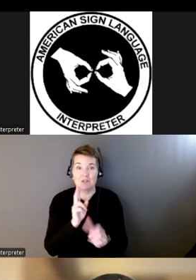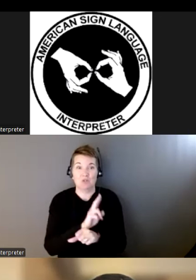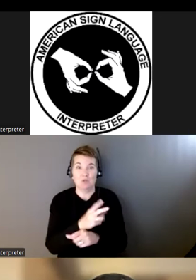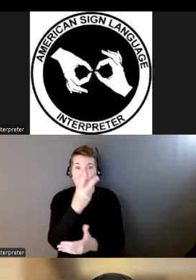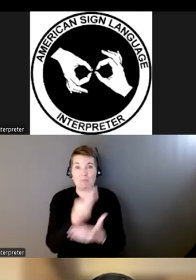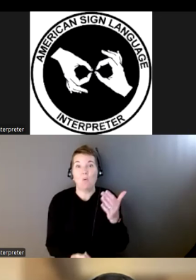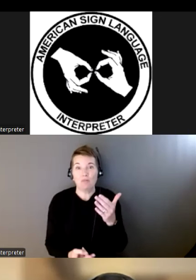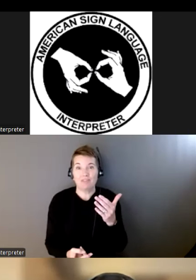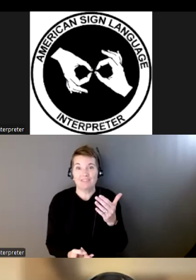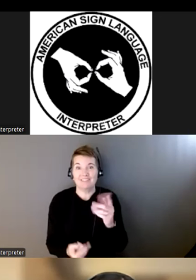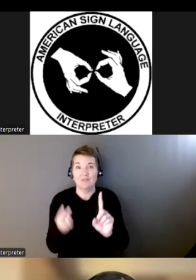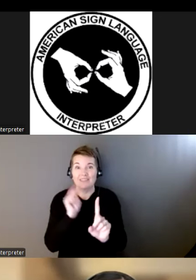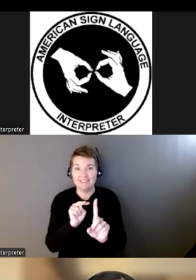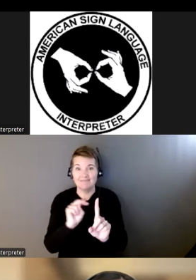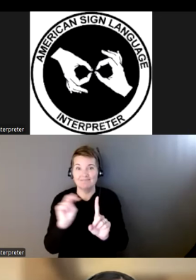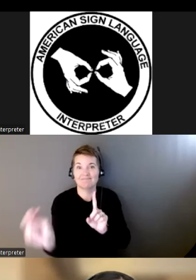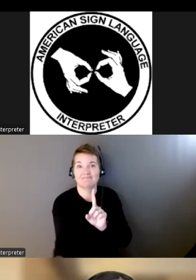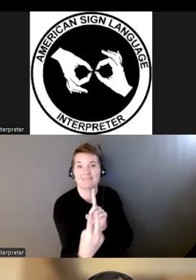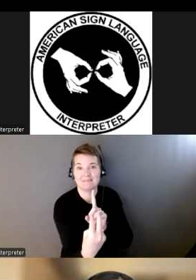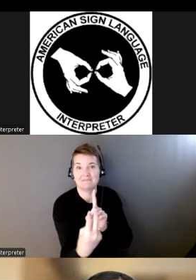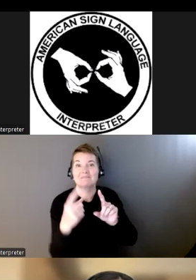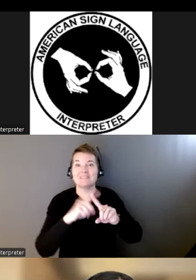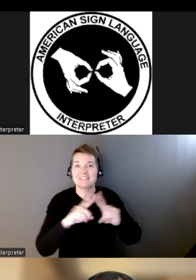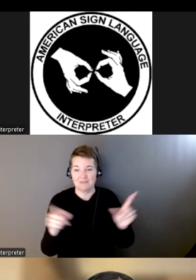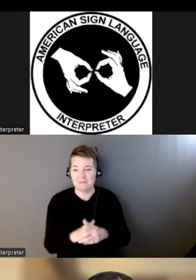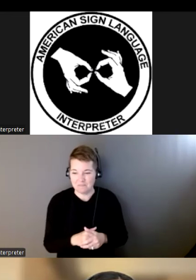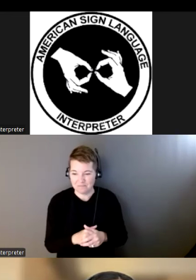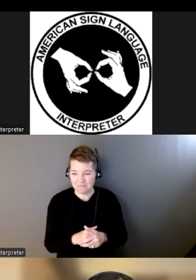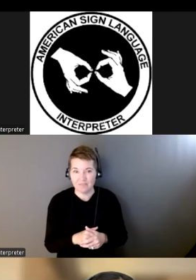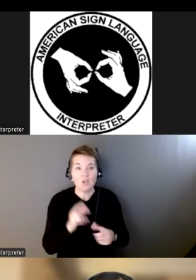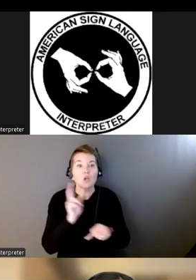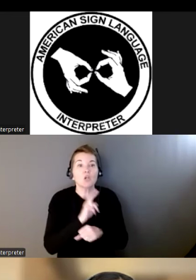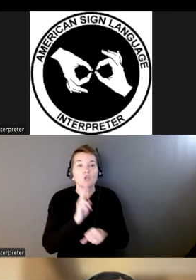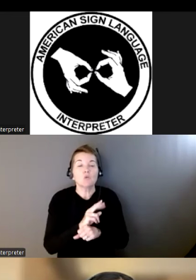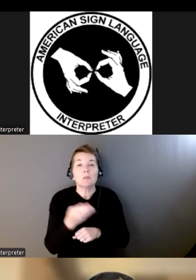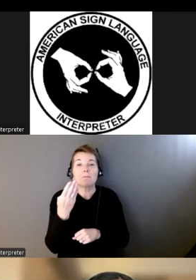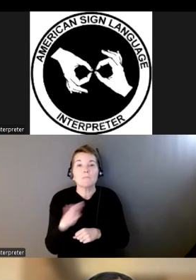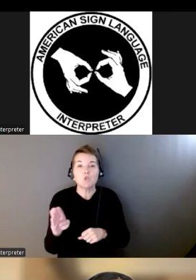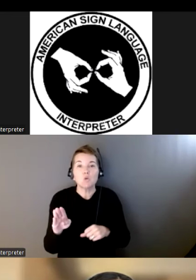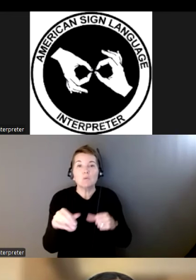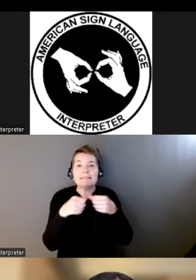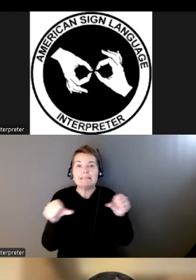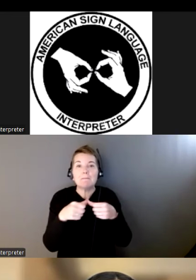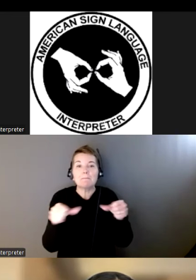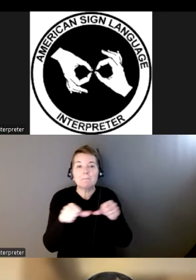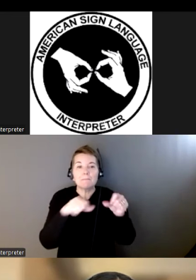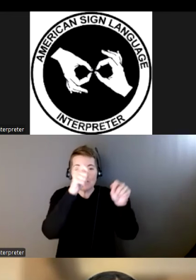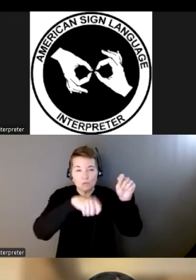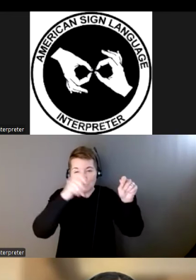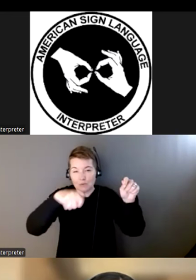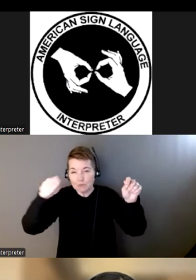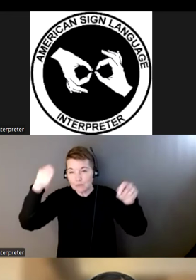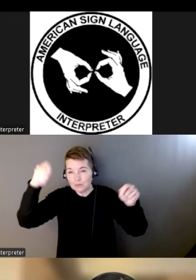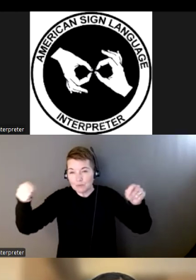further engagement. We used blue masking tape for easy removal after the mural being up for 3 weeks.